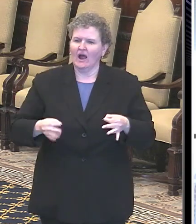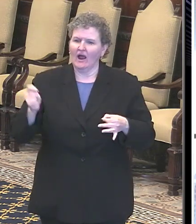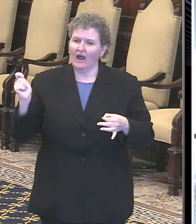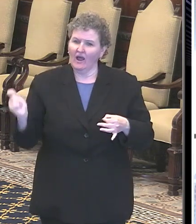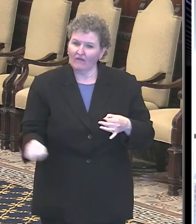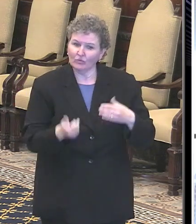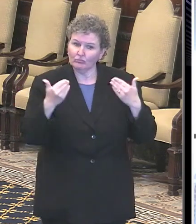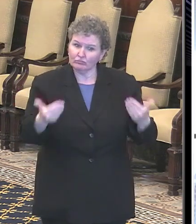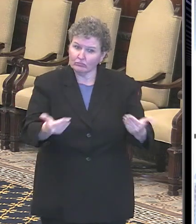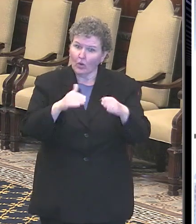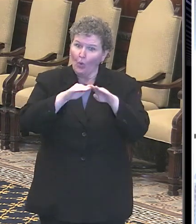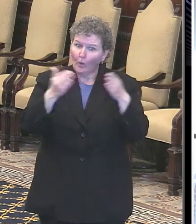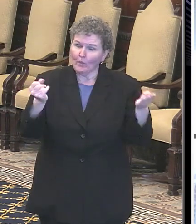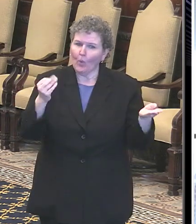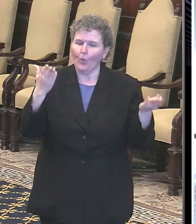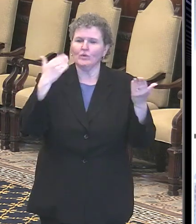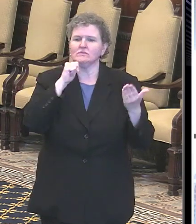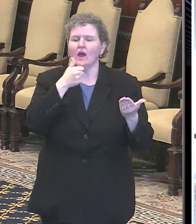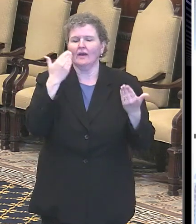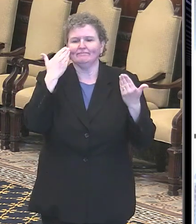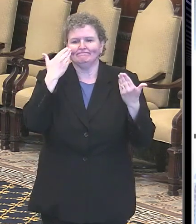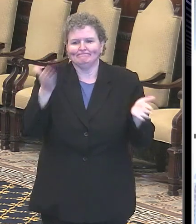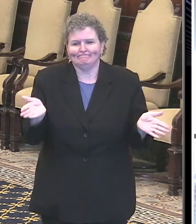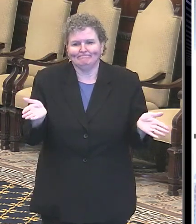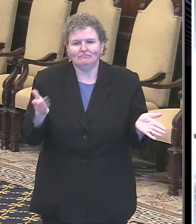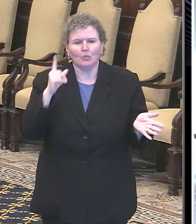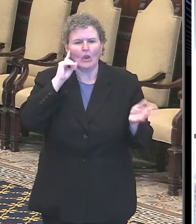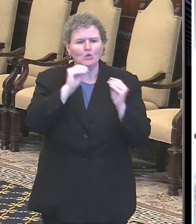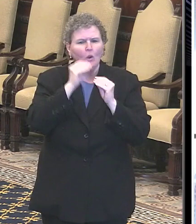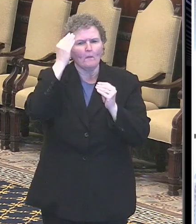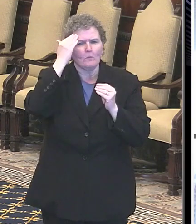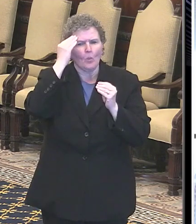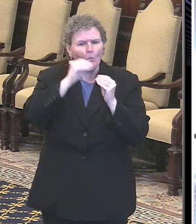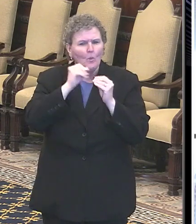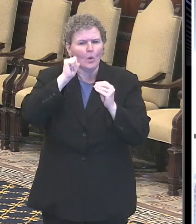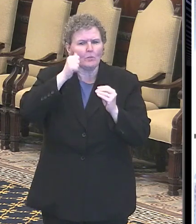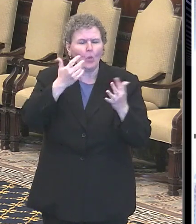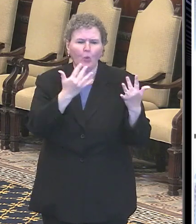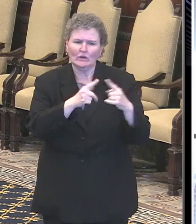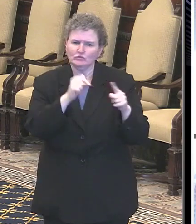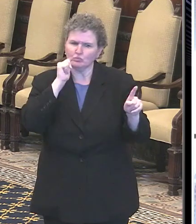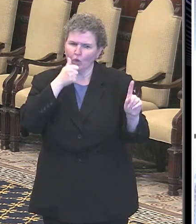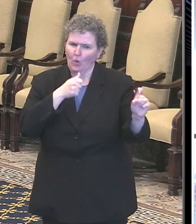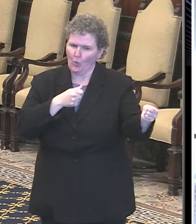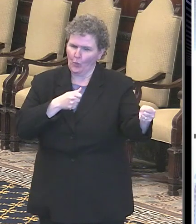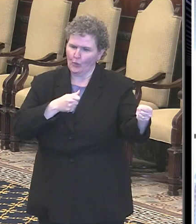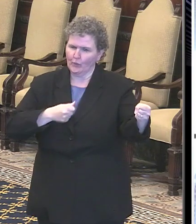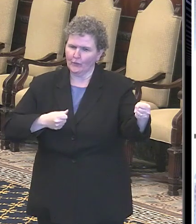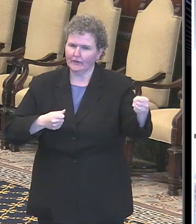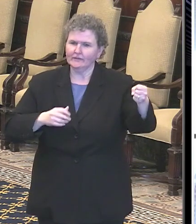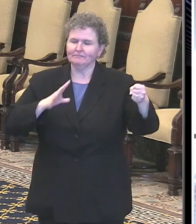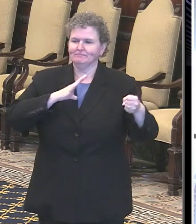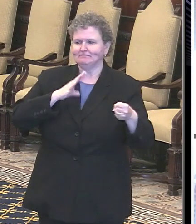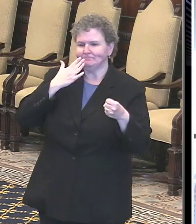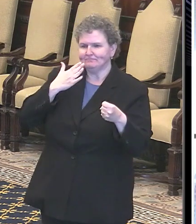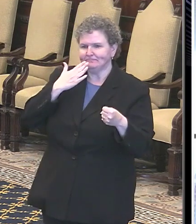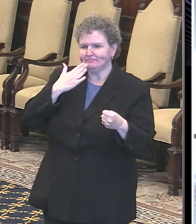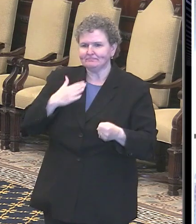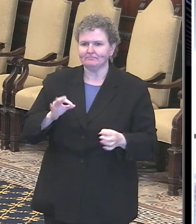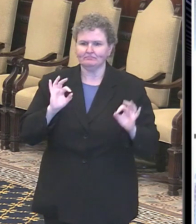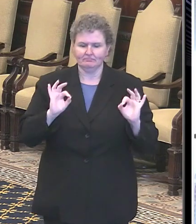Friday. So we're asking folks to stand down until we can make a final decision. Okay, thank you. That's all I